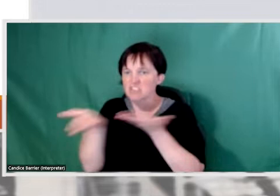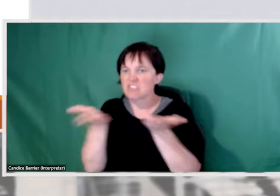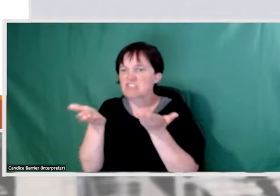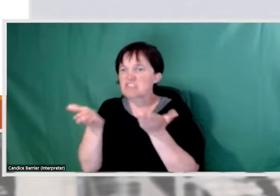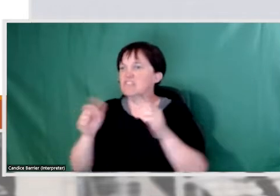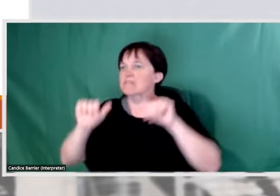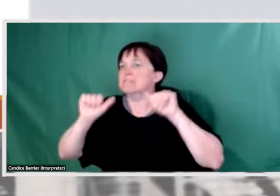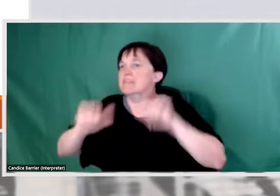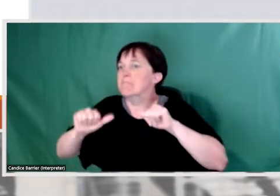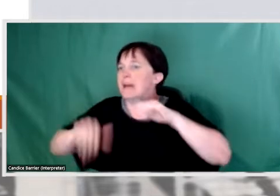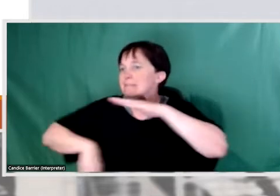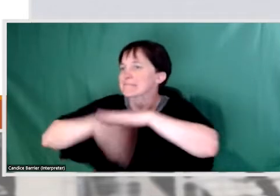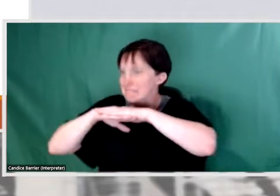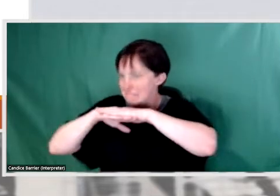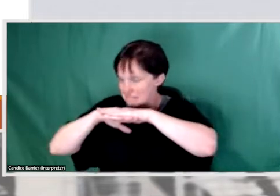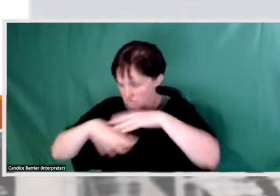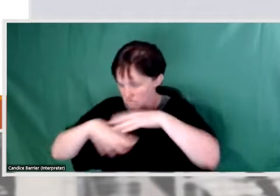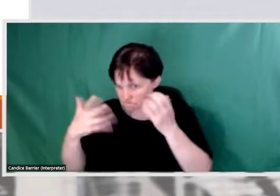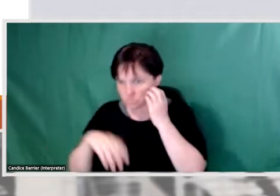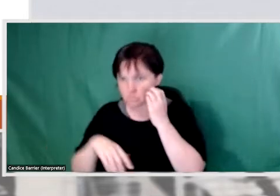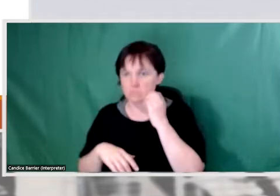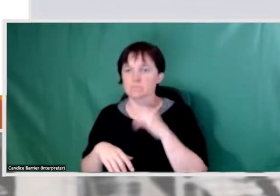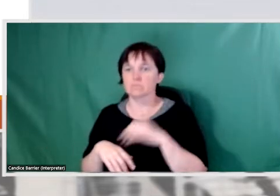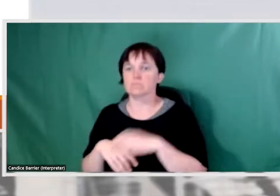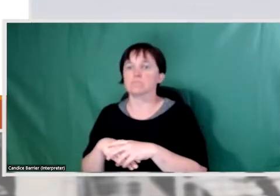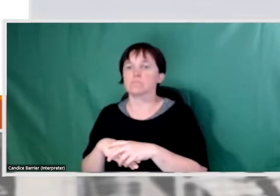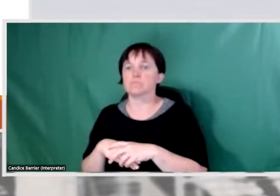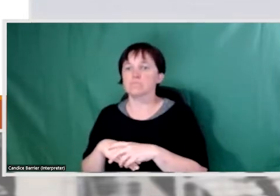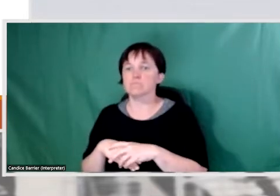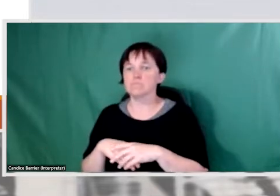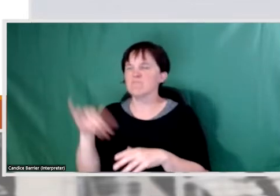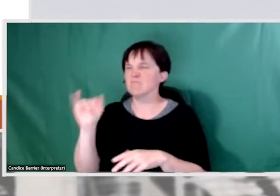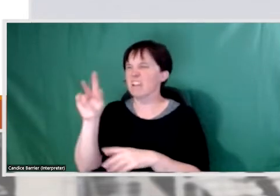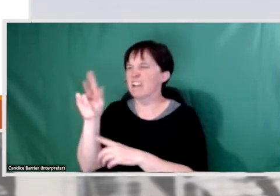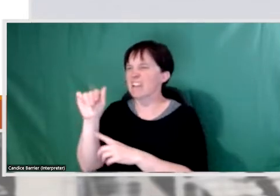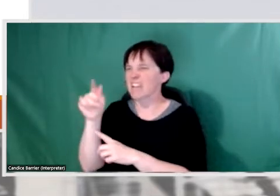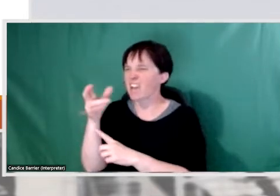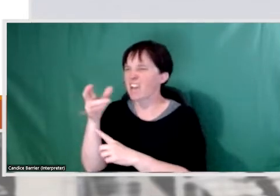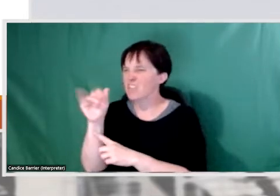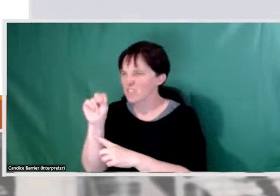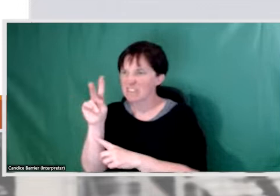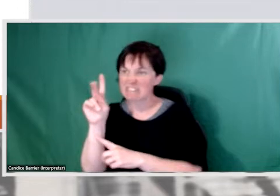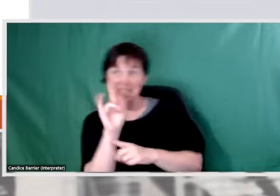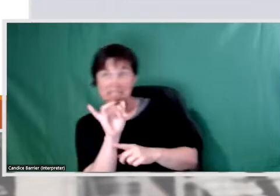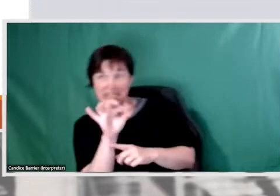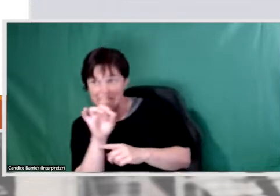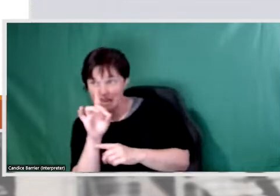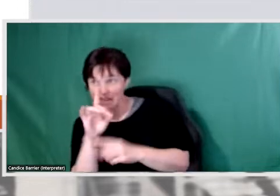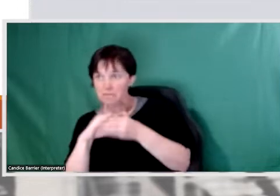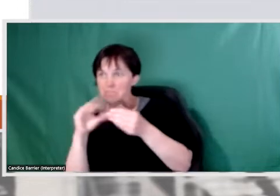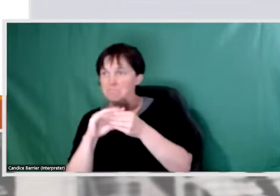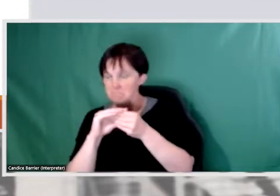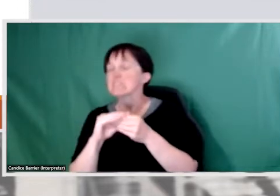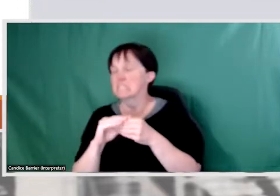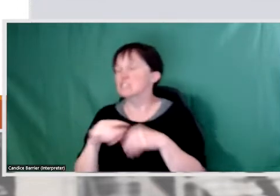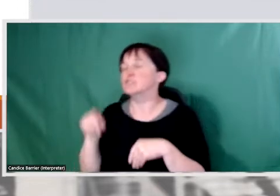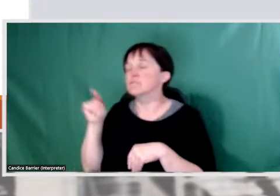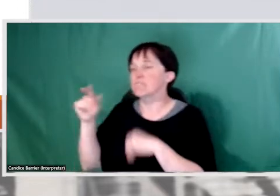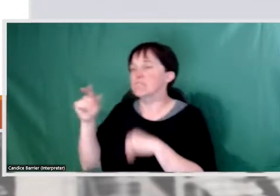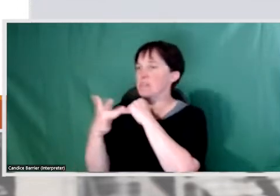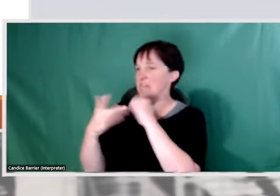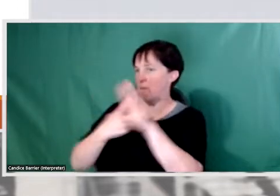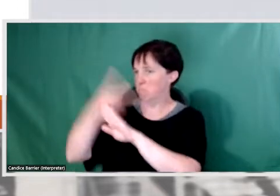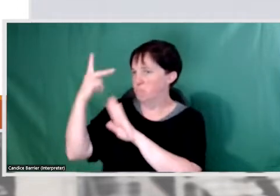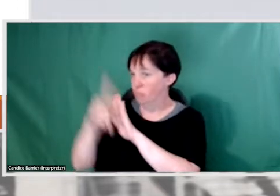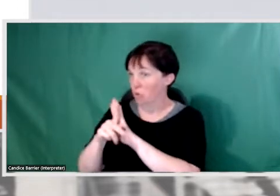think, as Catherine mentioned and Dave has mentioned, I think the Rec to Tech program is one of those exciting things. This is a place where